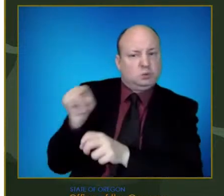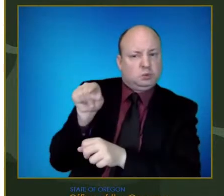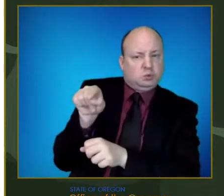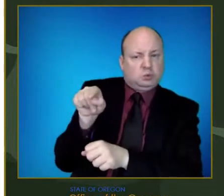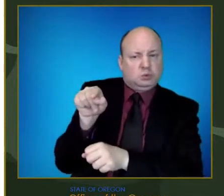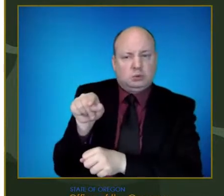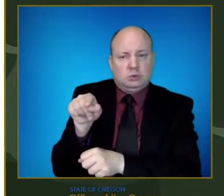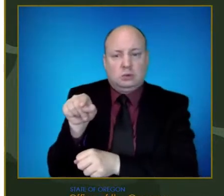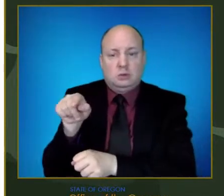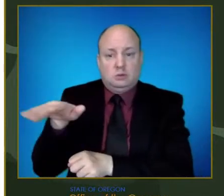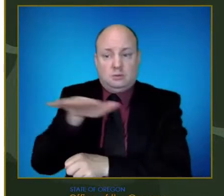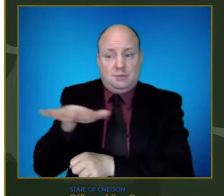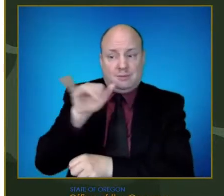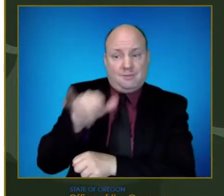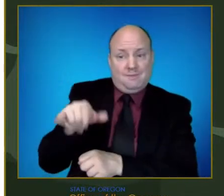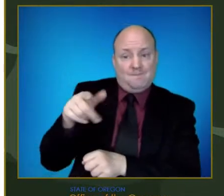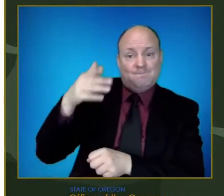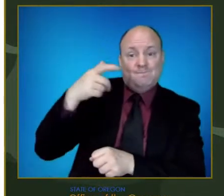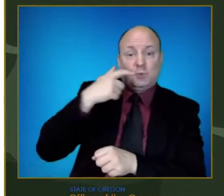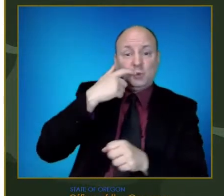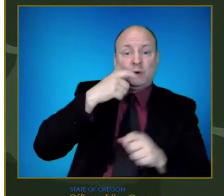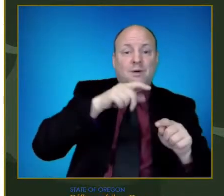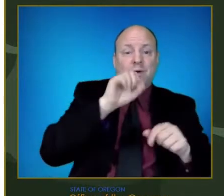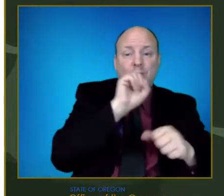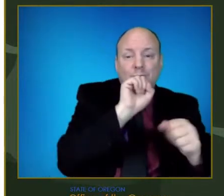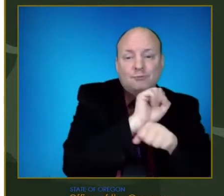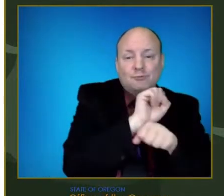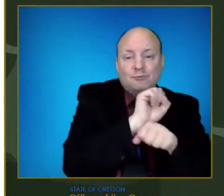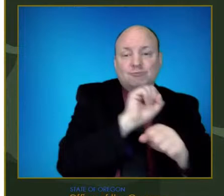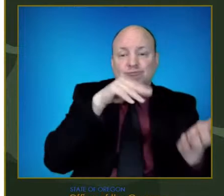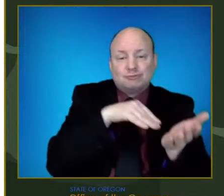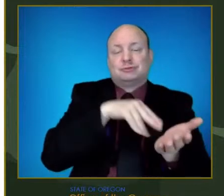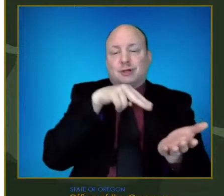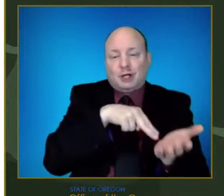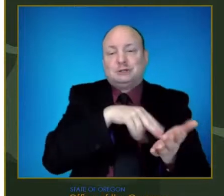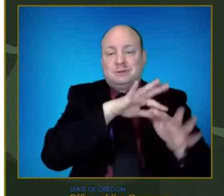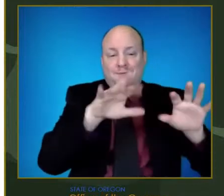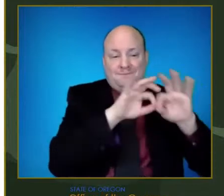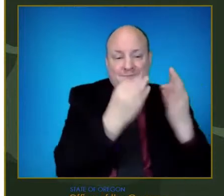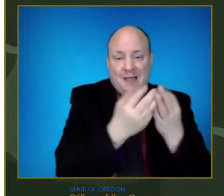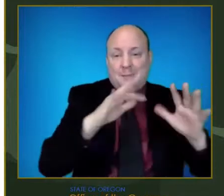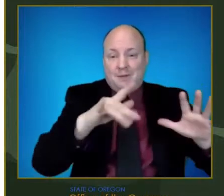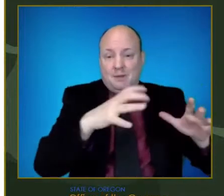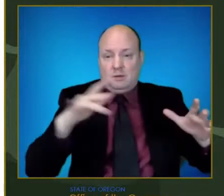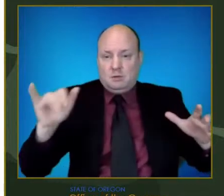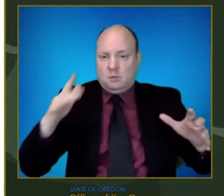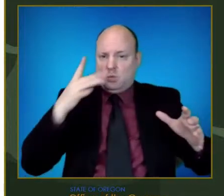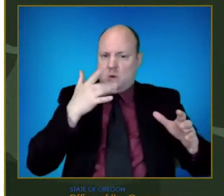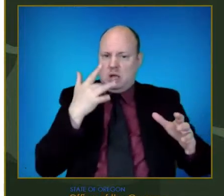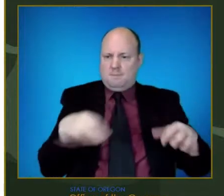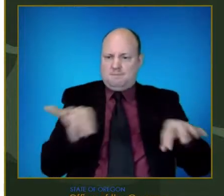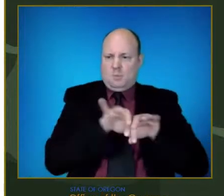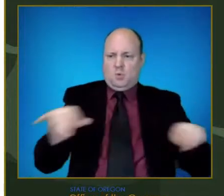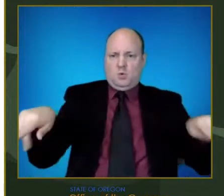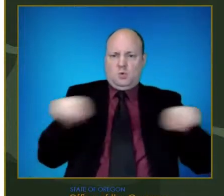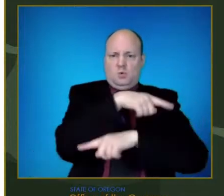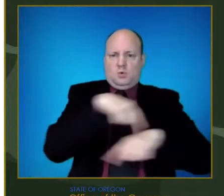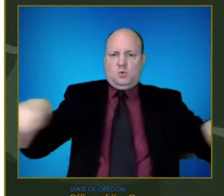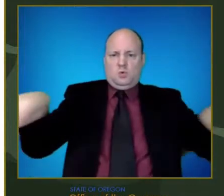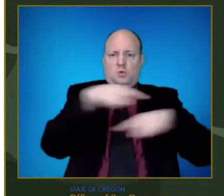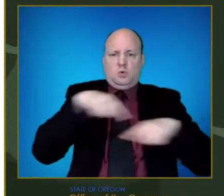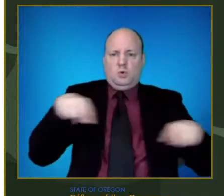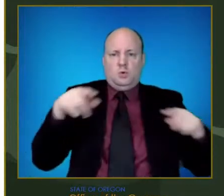and people with a wider range of underlying conditions is important for two reasons. These groups are at greater risk than the general